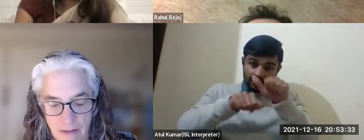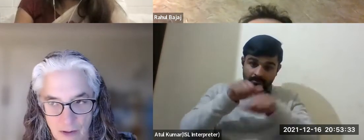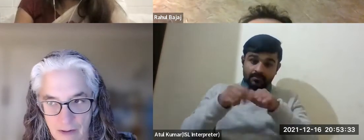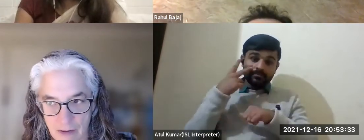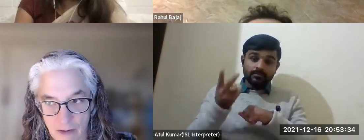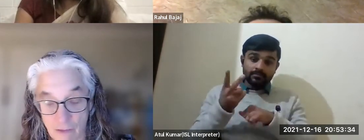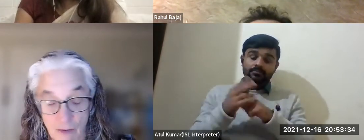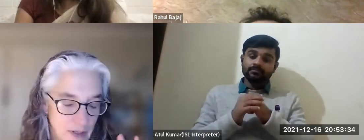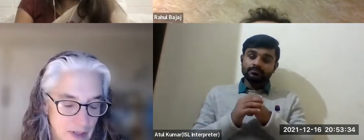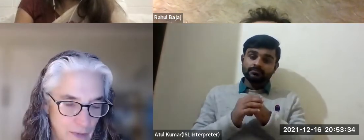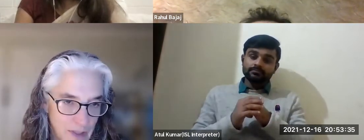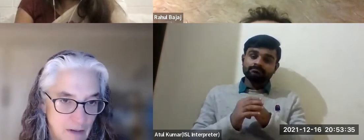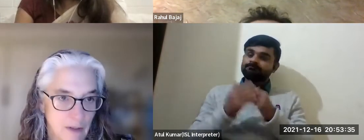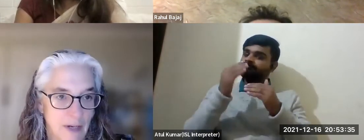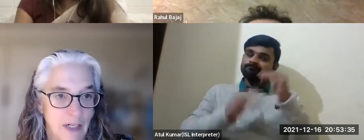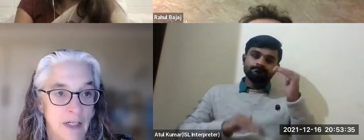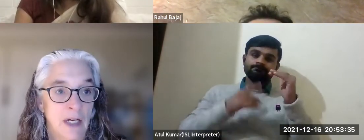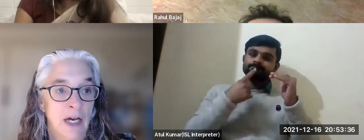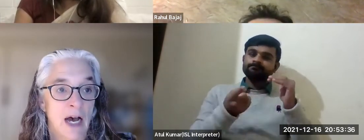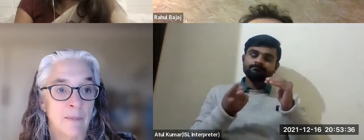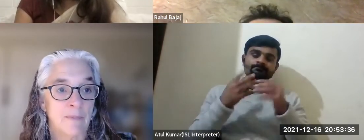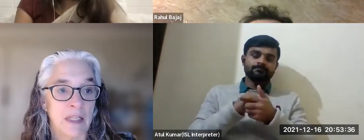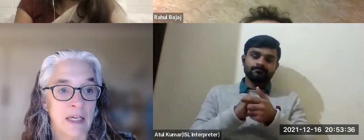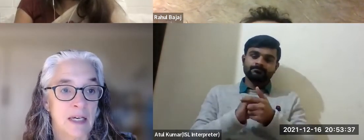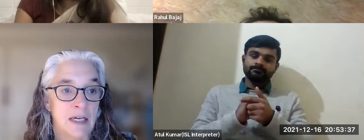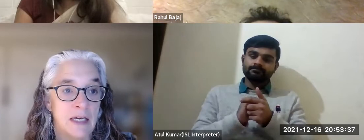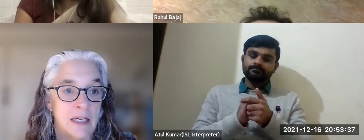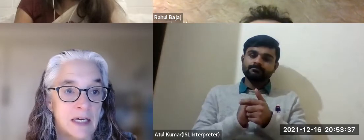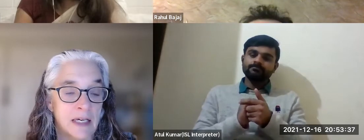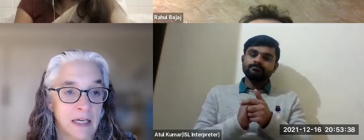just described it, and I'm just hearing about it,